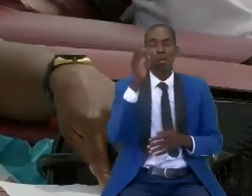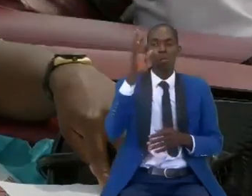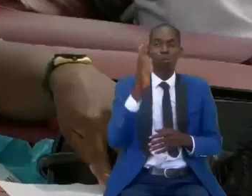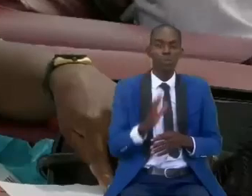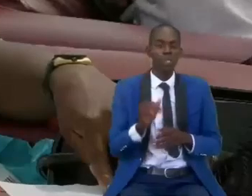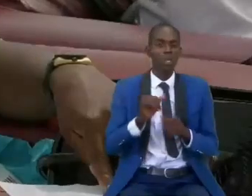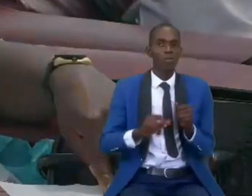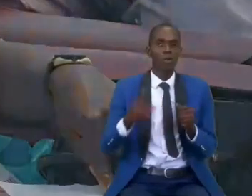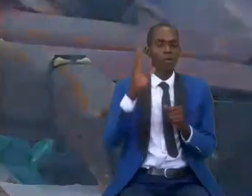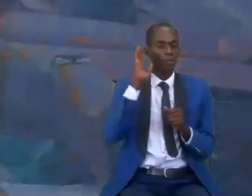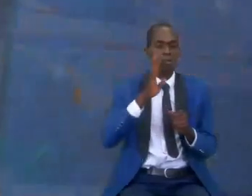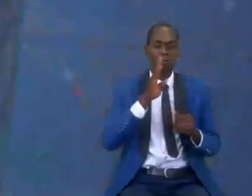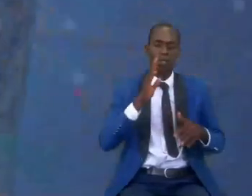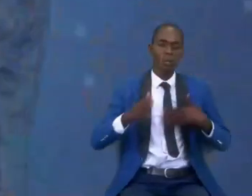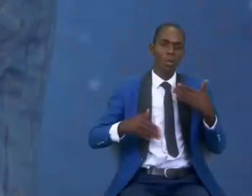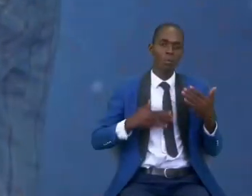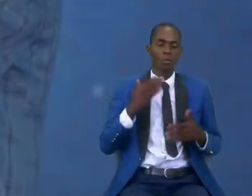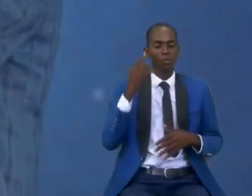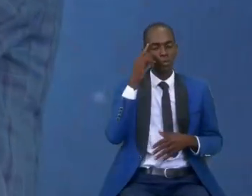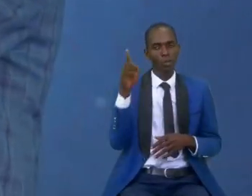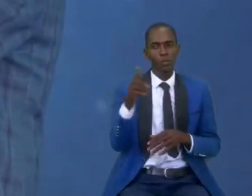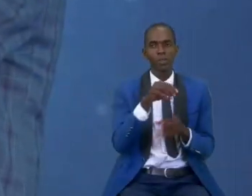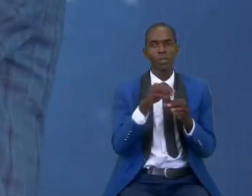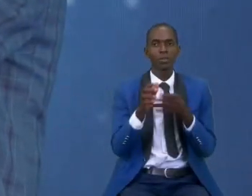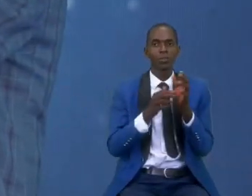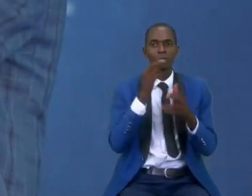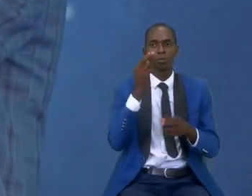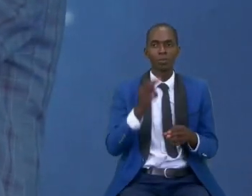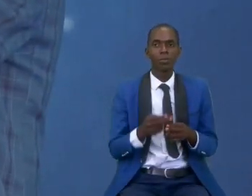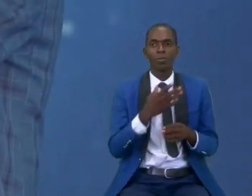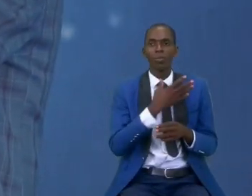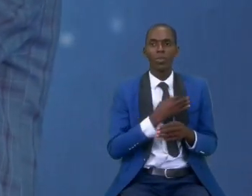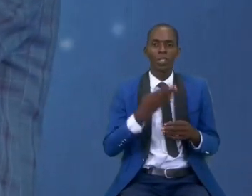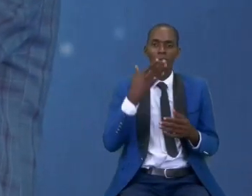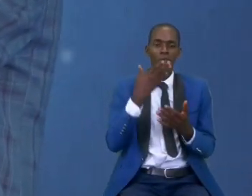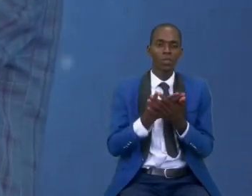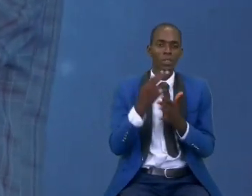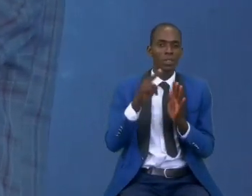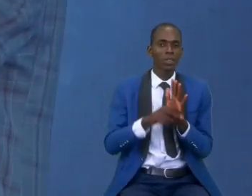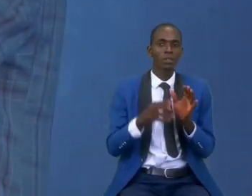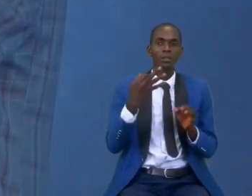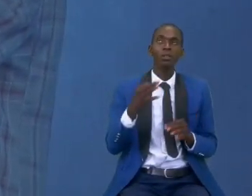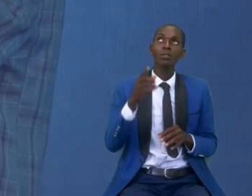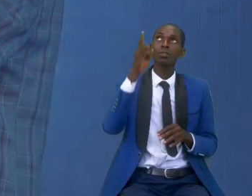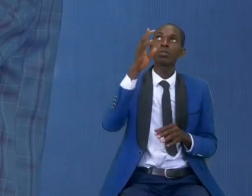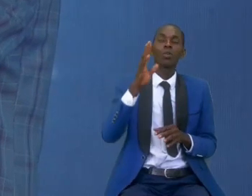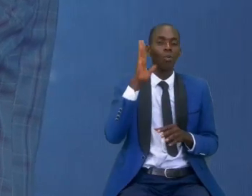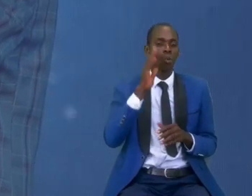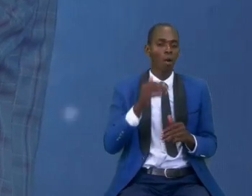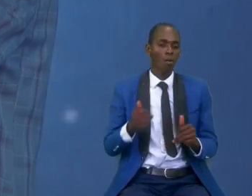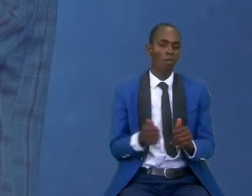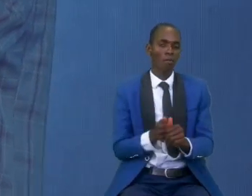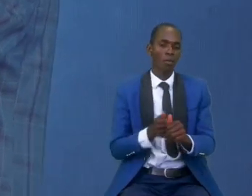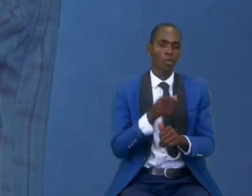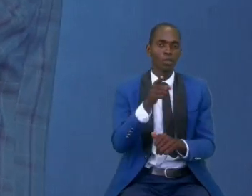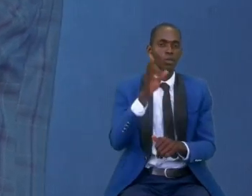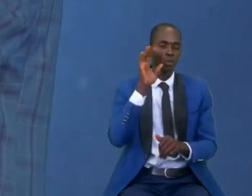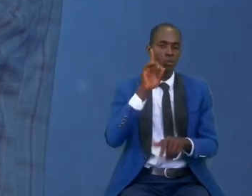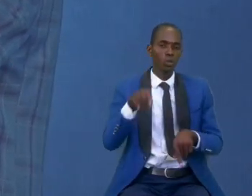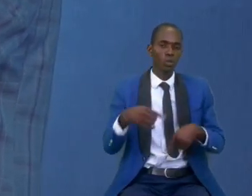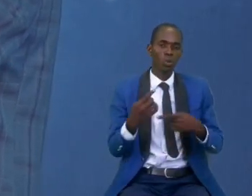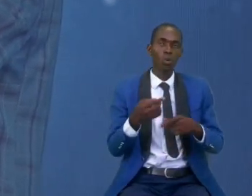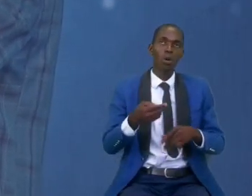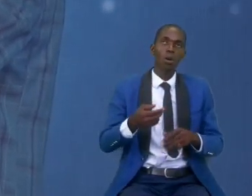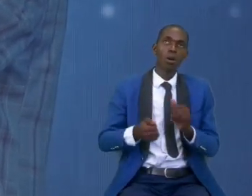And the goodness of God will follow you. You'll be rising higher and higher. And here I am at the clapping